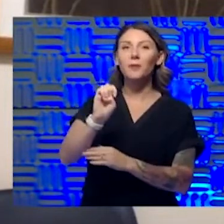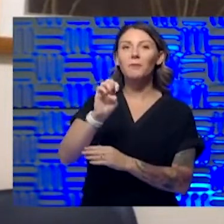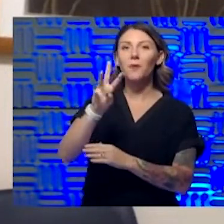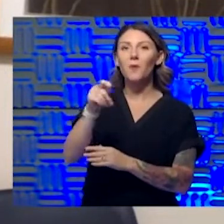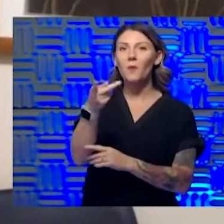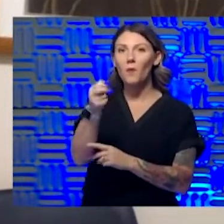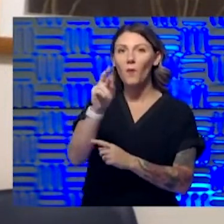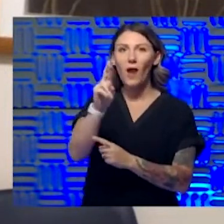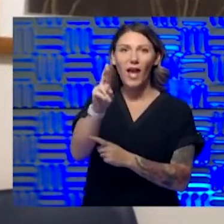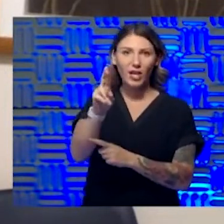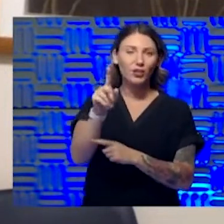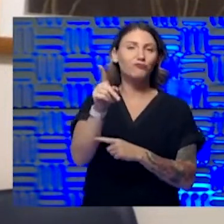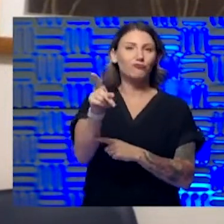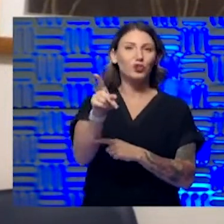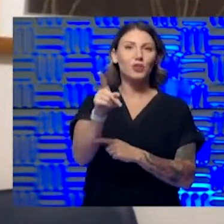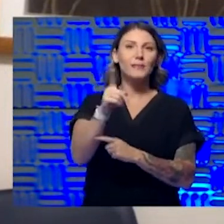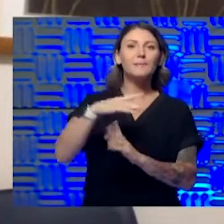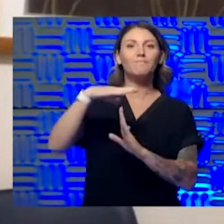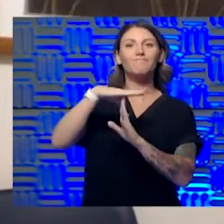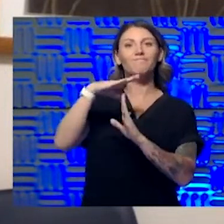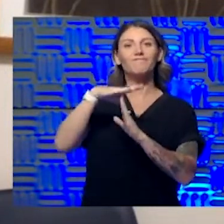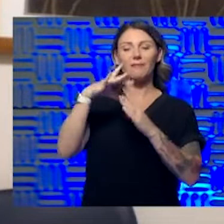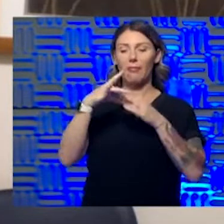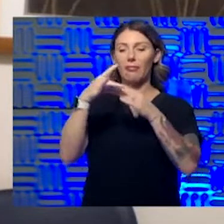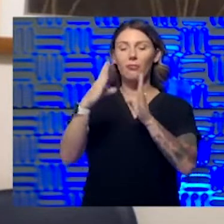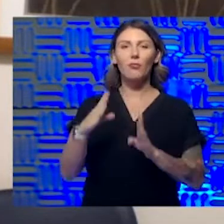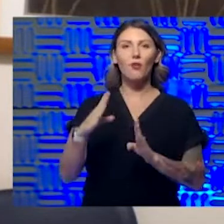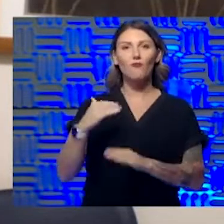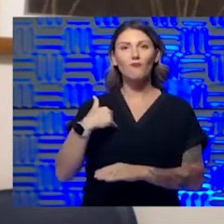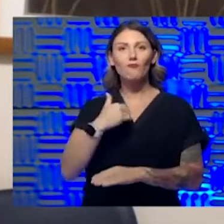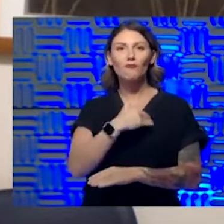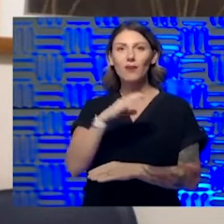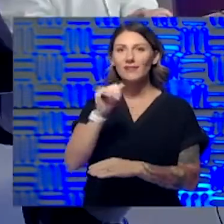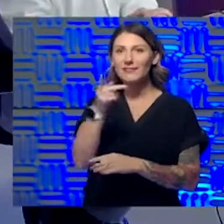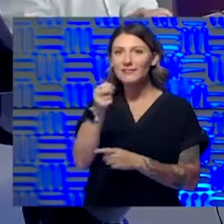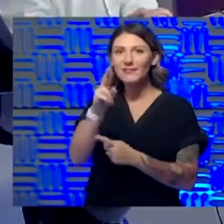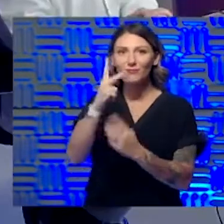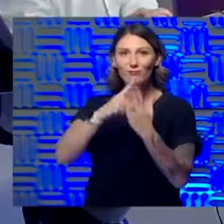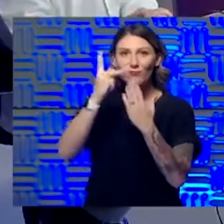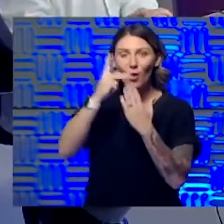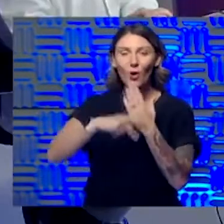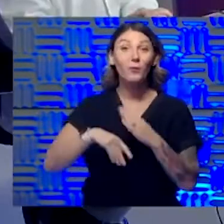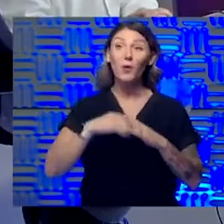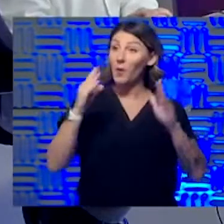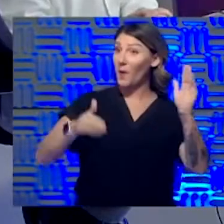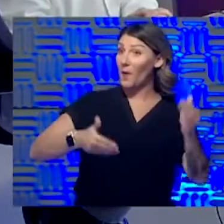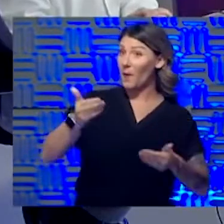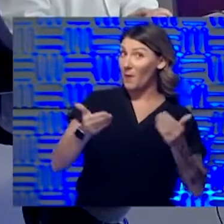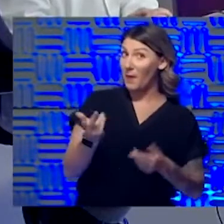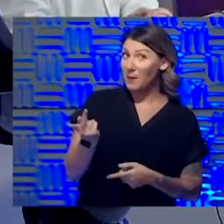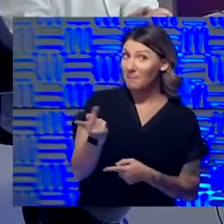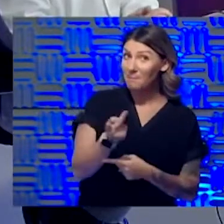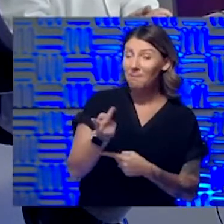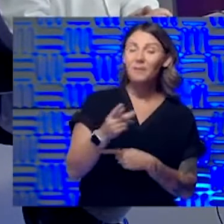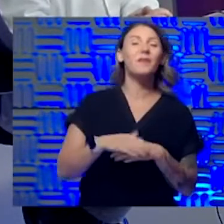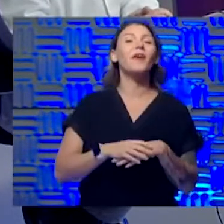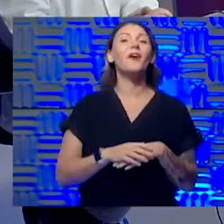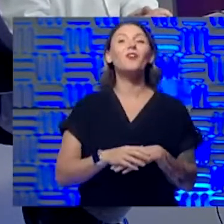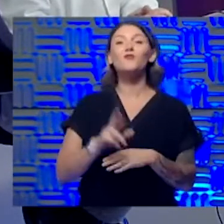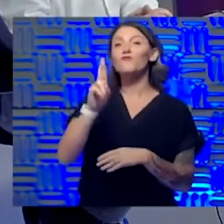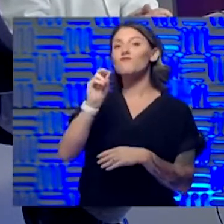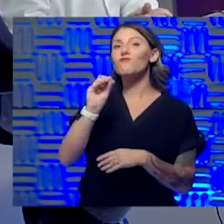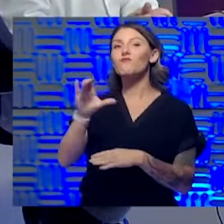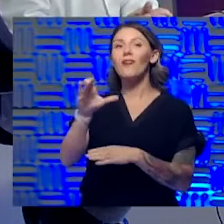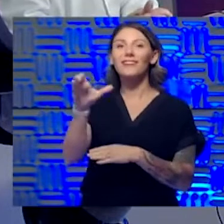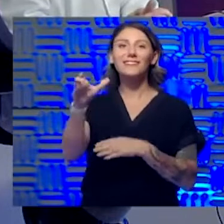physicians and the leader of our breast cancer surgery program. So first, welcome to you all. And I should say Roy is the director